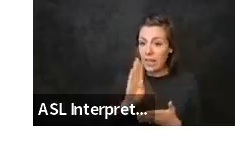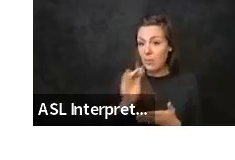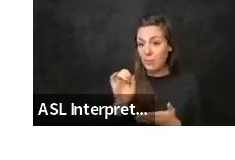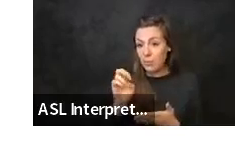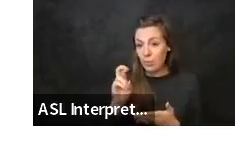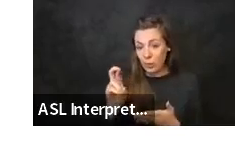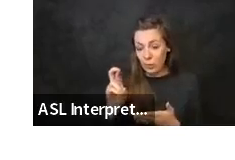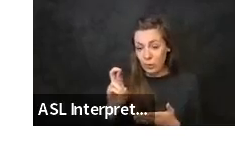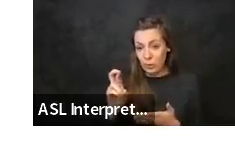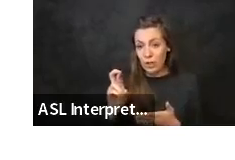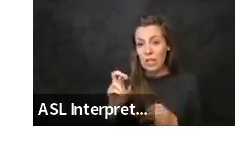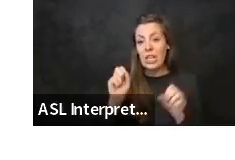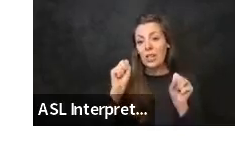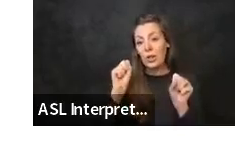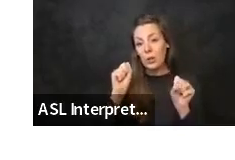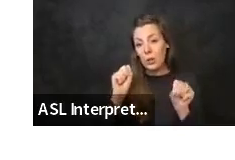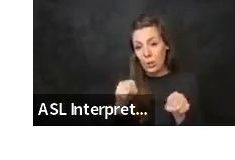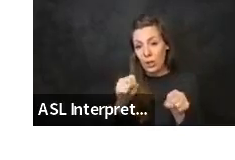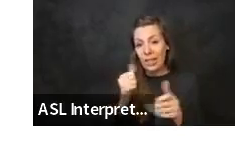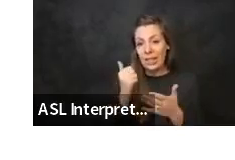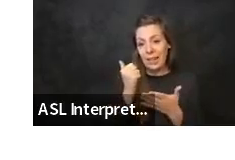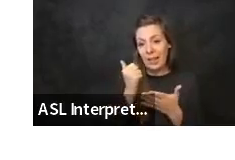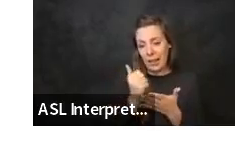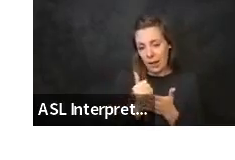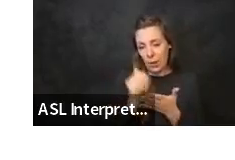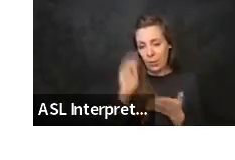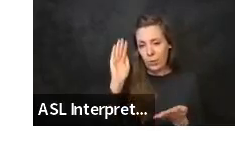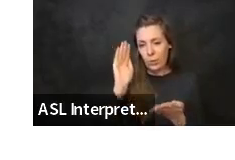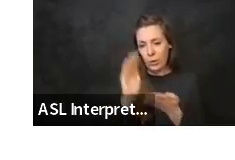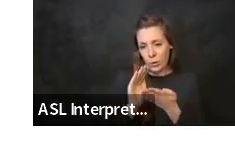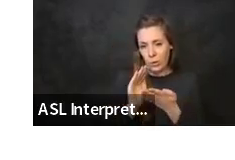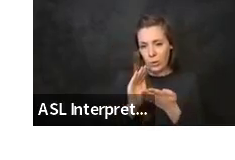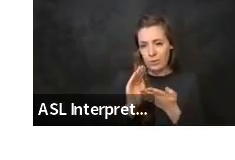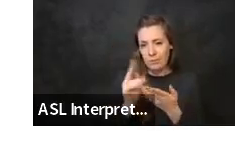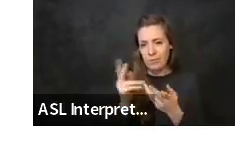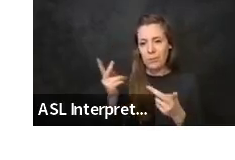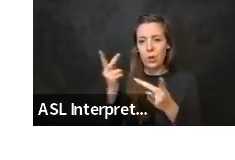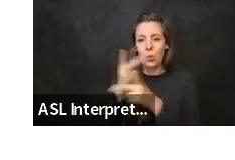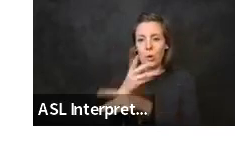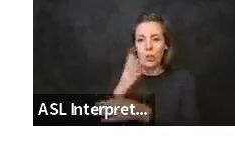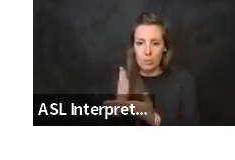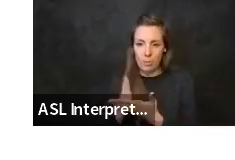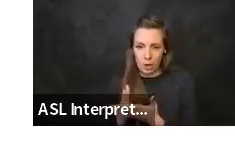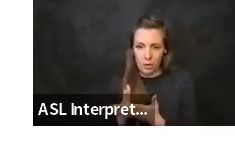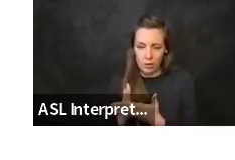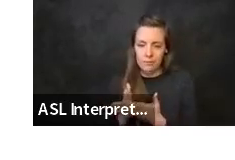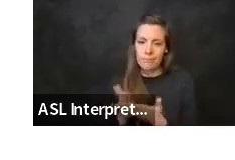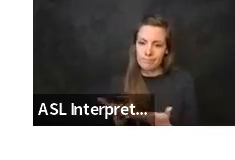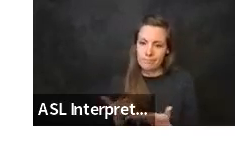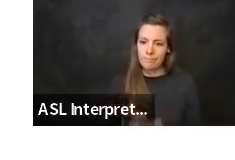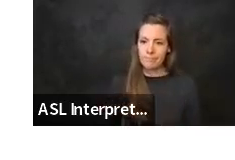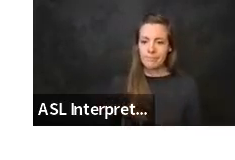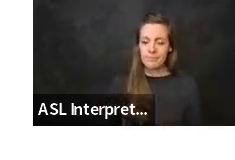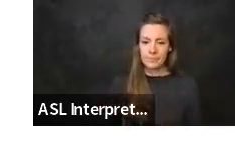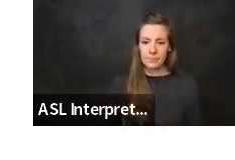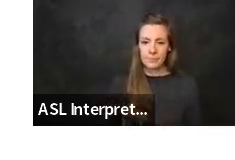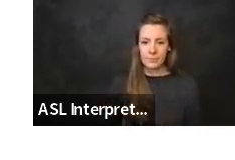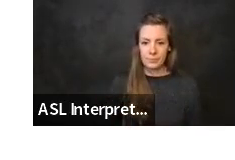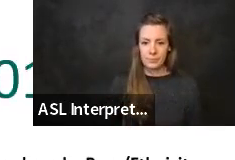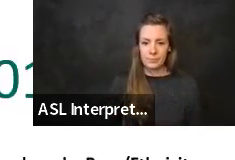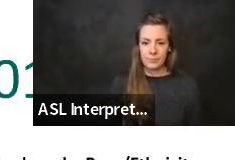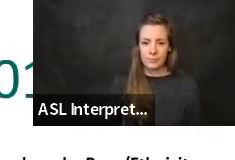staying fully vaccinated, fully updated on your vaccinations could be a key factor in preventing hospital capacity issues this